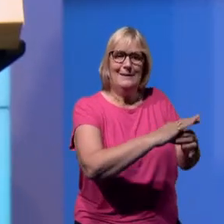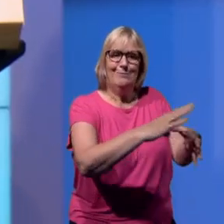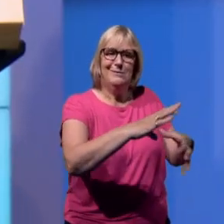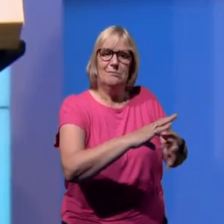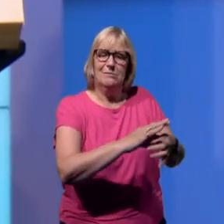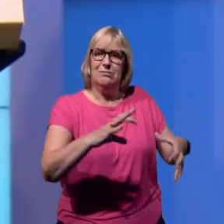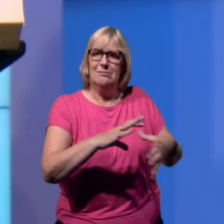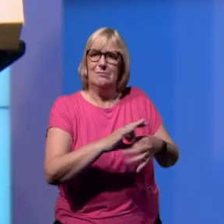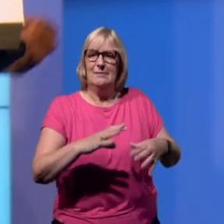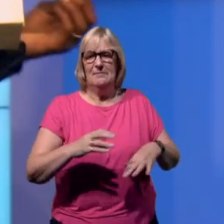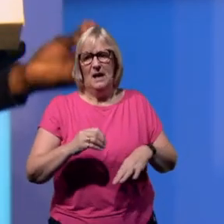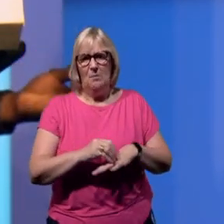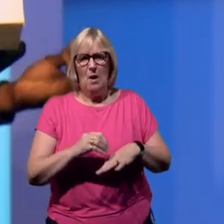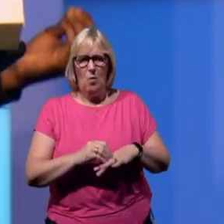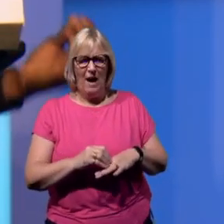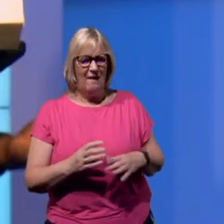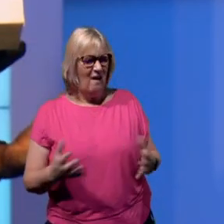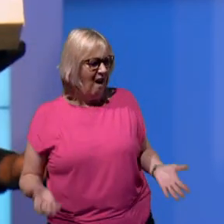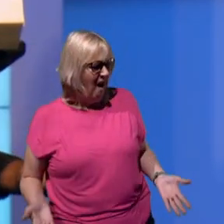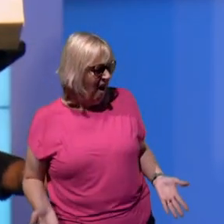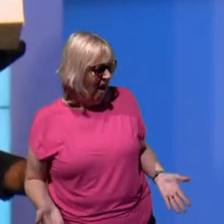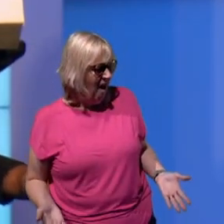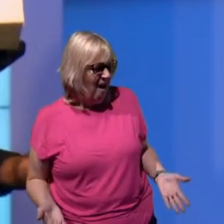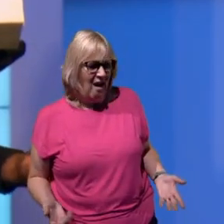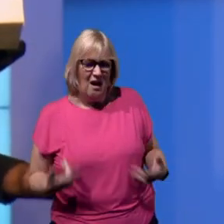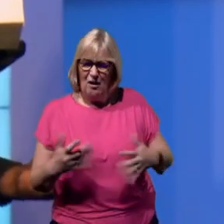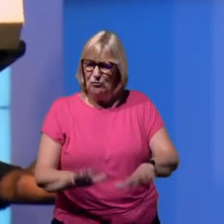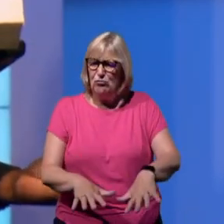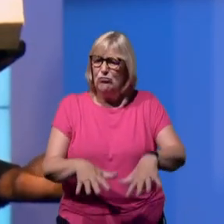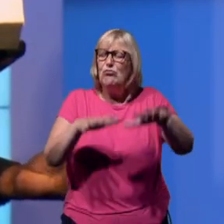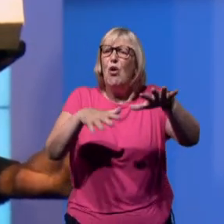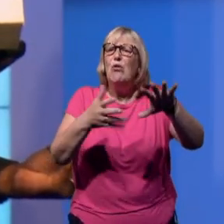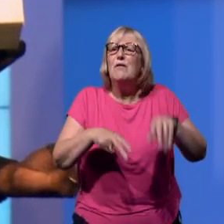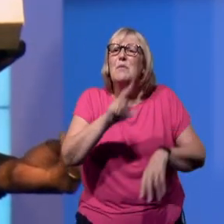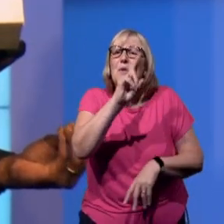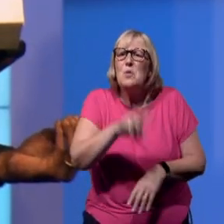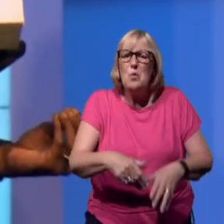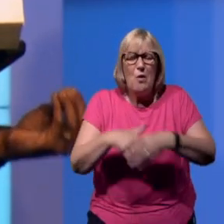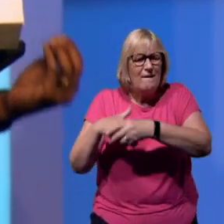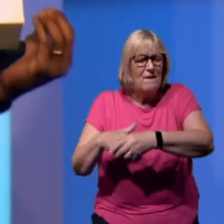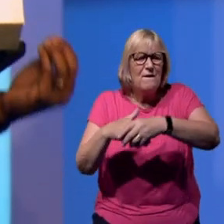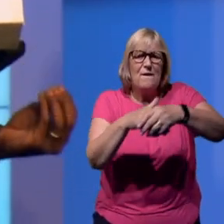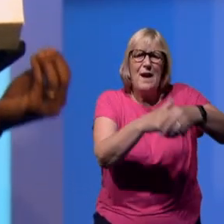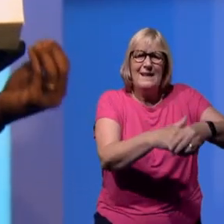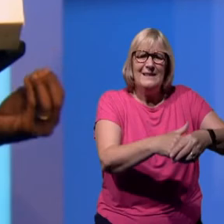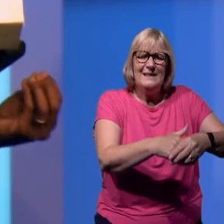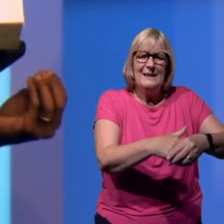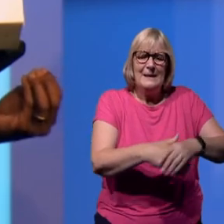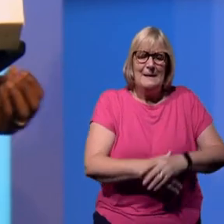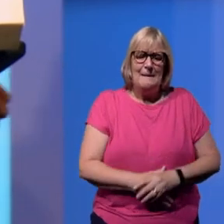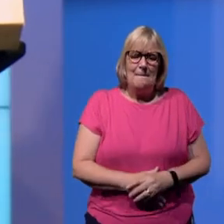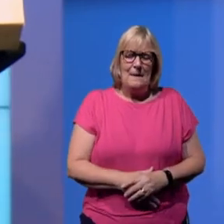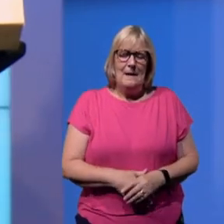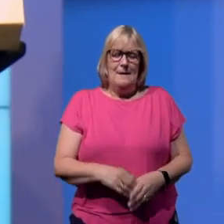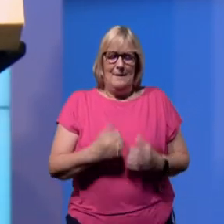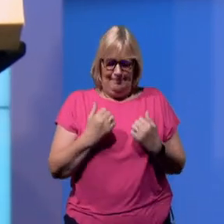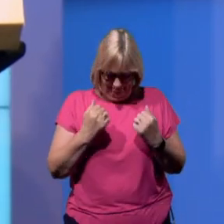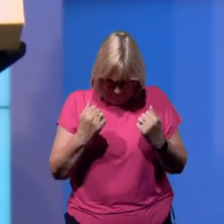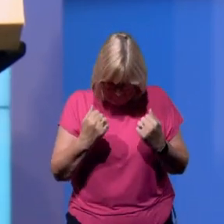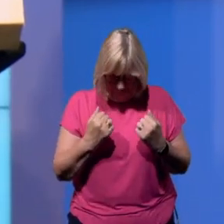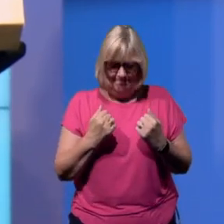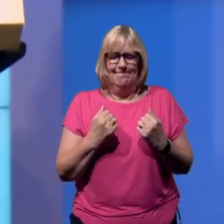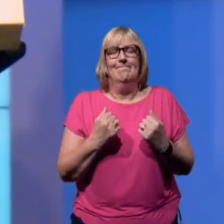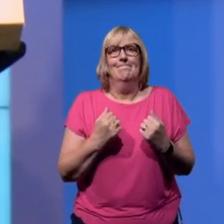really hard for my wife. These were people she'd grown up with since school days. And she had to say to herself, do you know